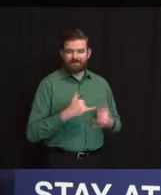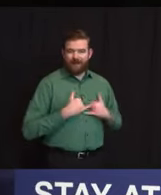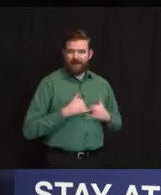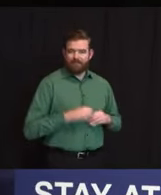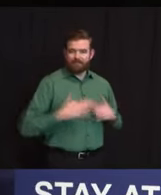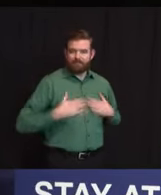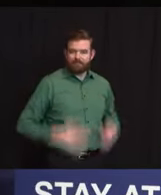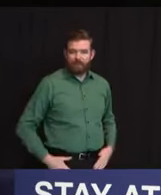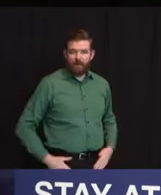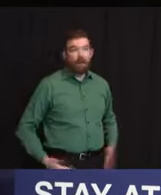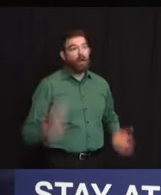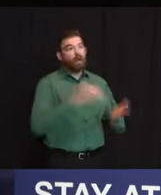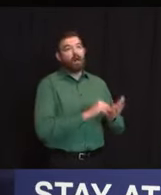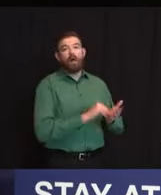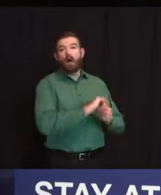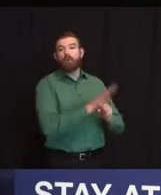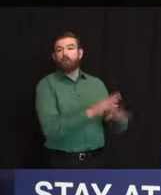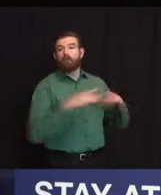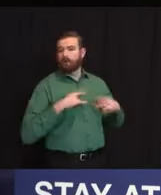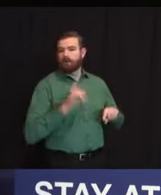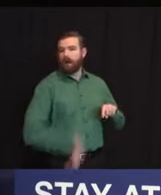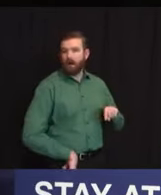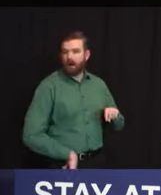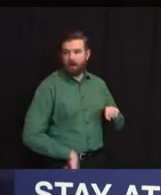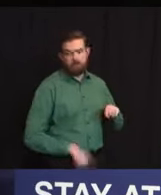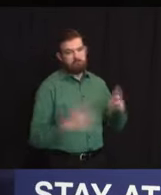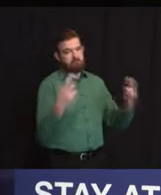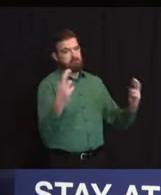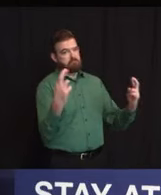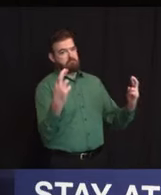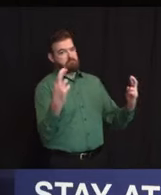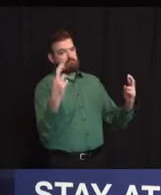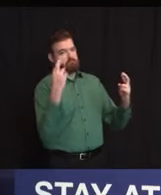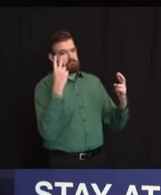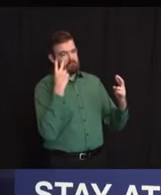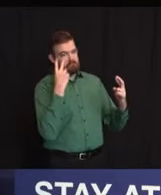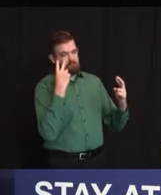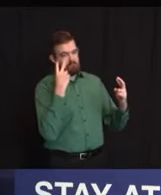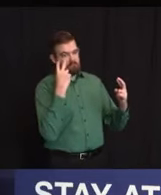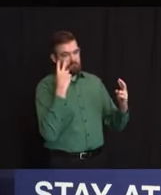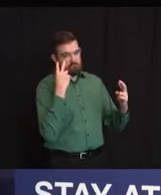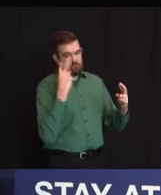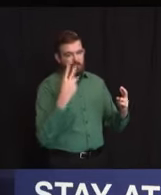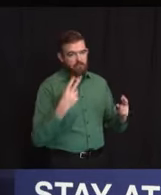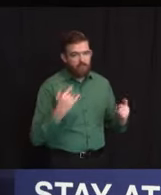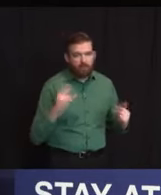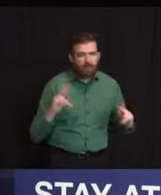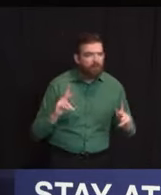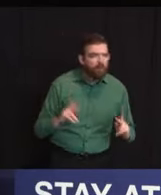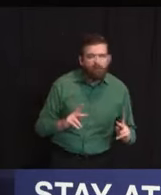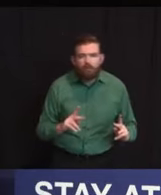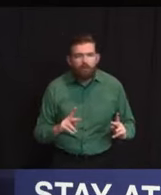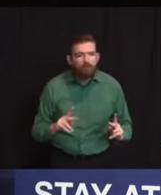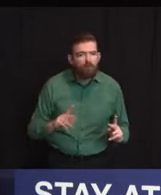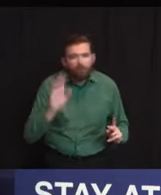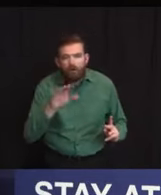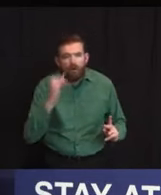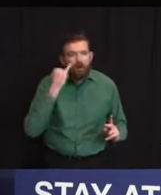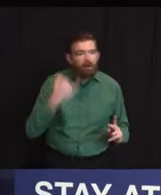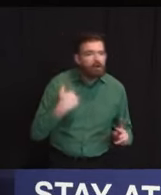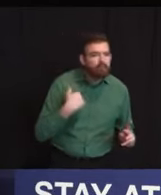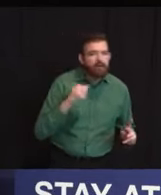and that they are therefore immune, and if they're immune, of course, they can go about their normal business and do everything else. That's what we would like the antibody test to be able to tell us, and that's